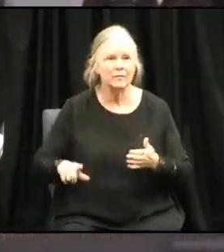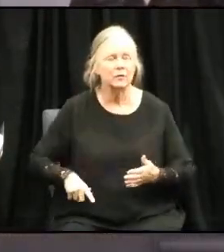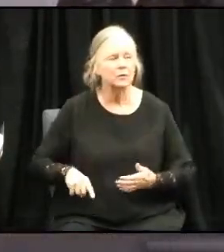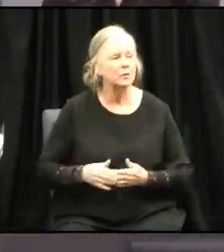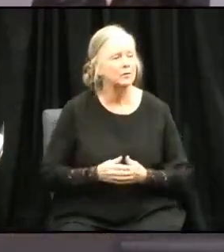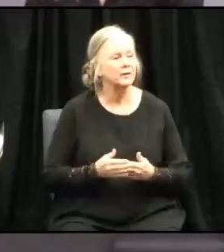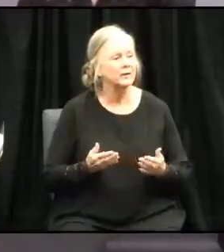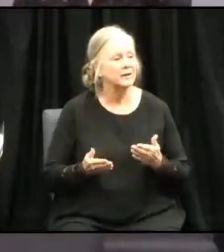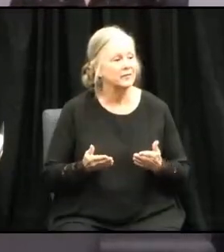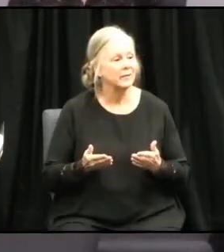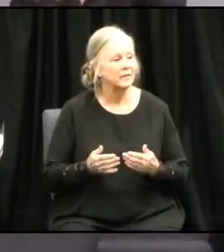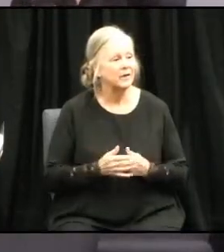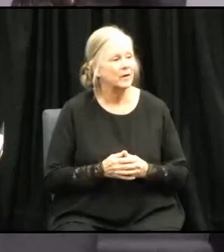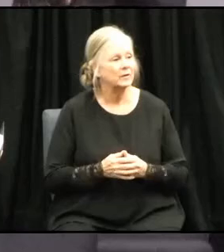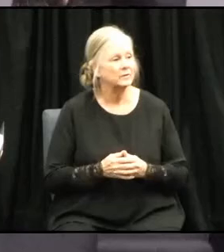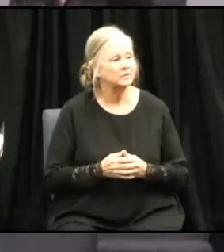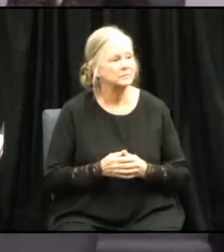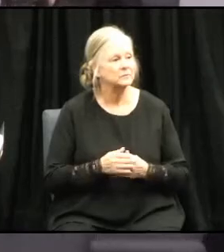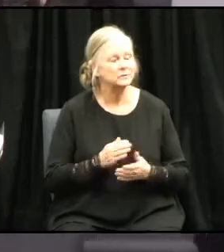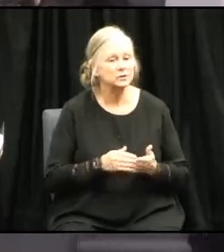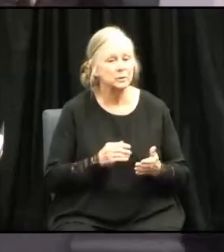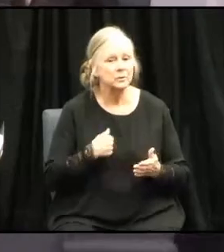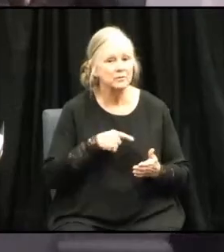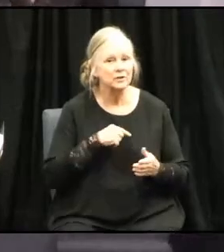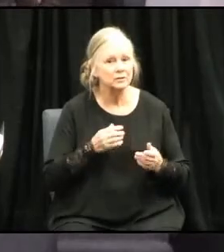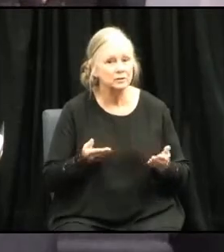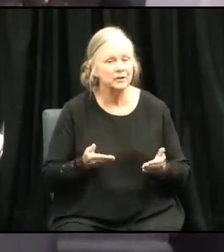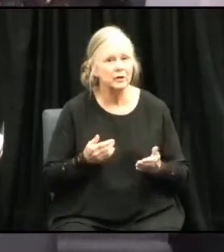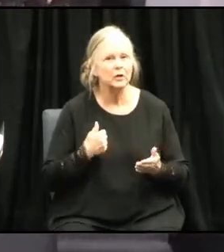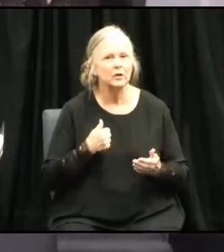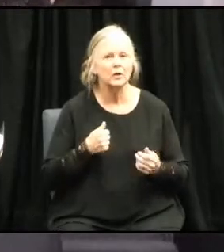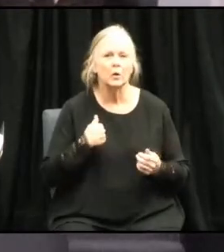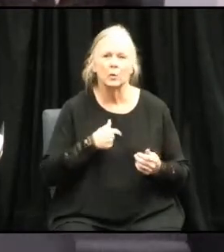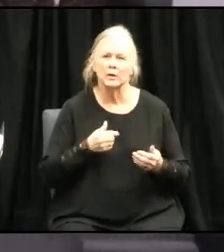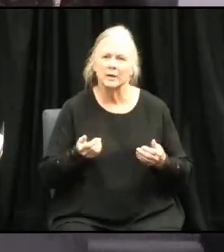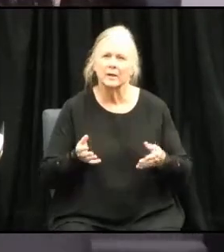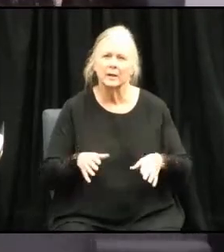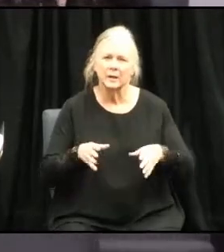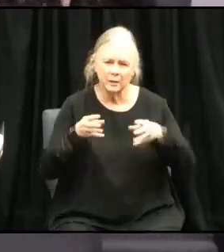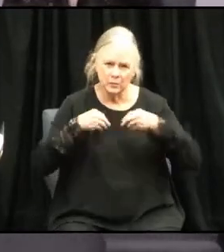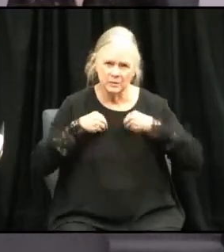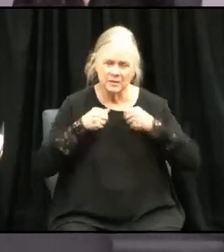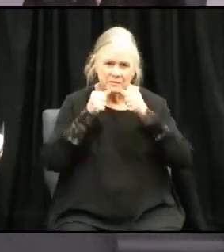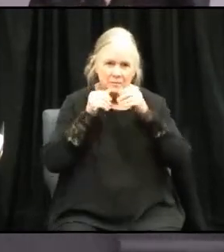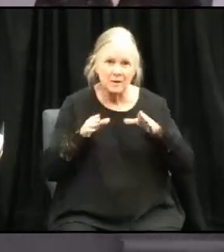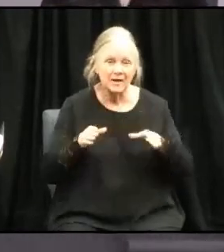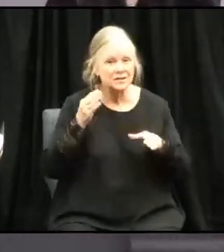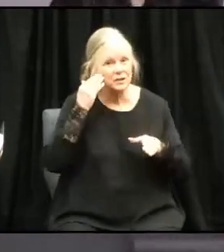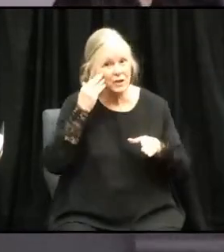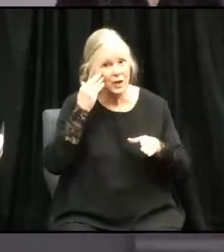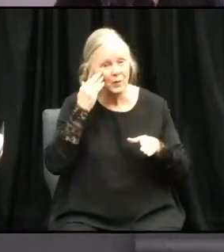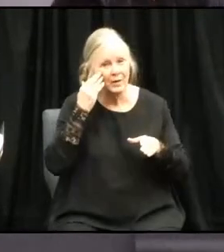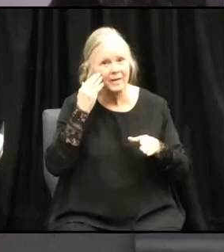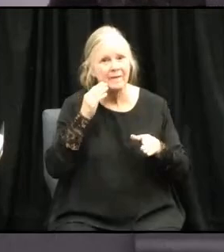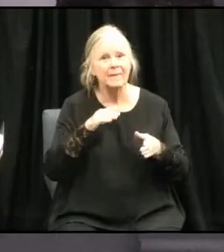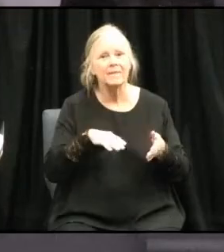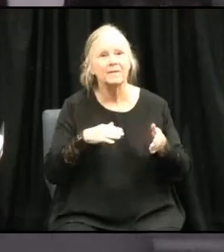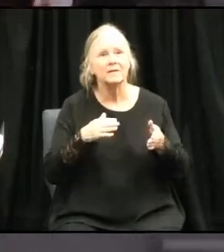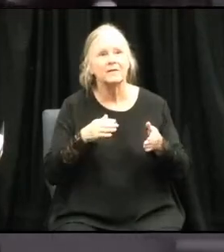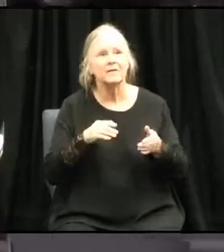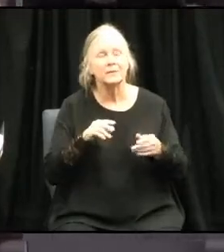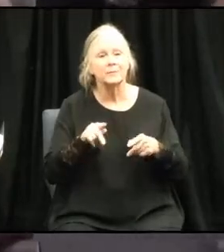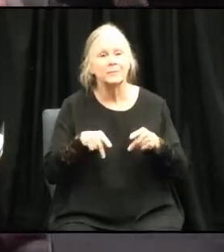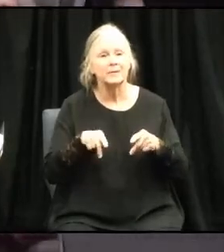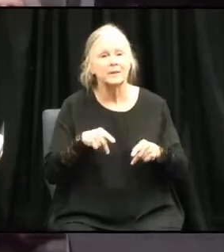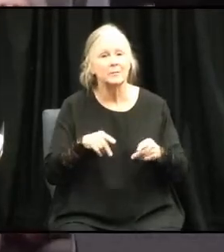here, it's a blessing to know that they are experiencing that homecoming in the presence of God